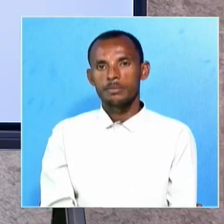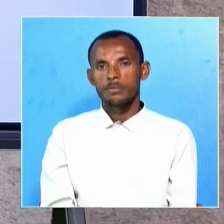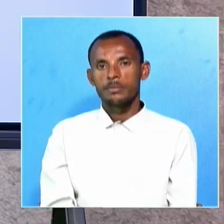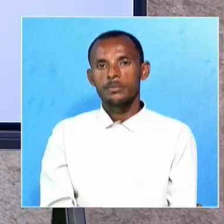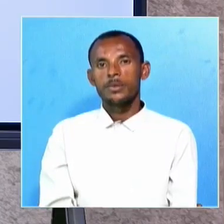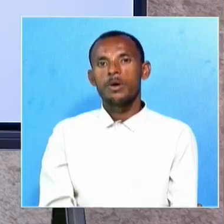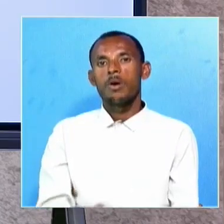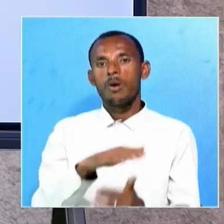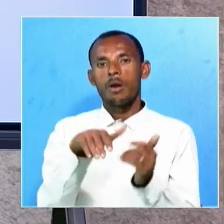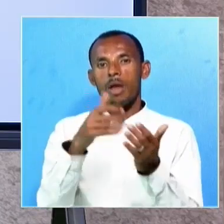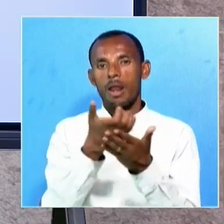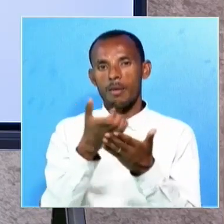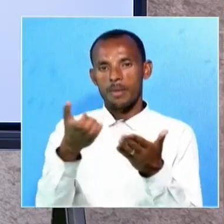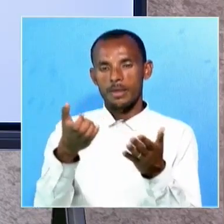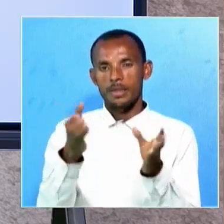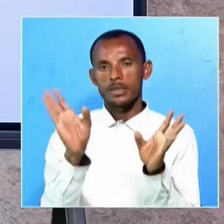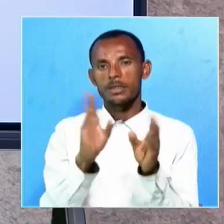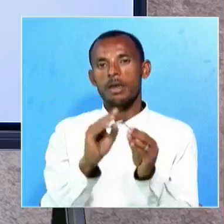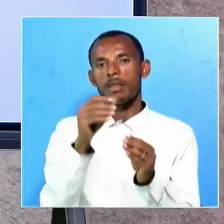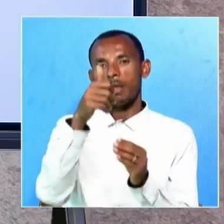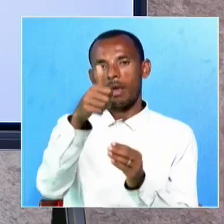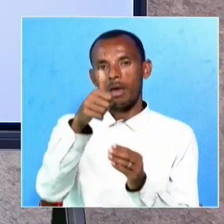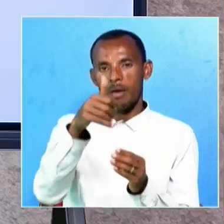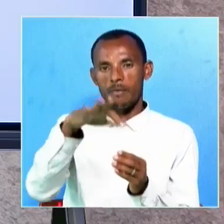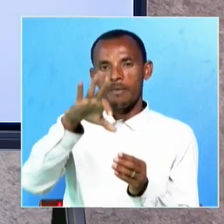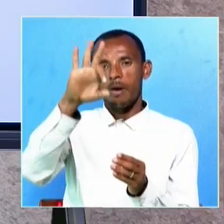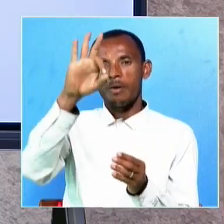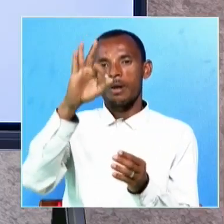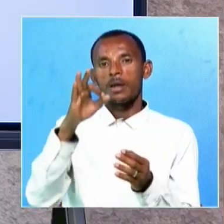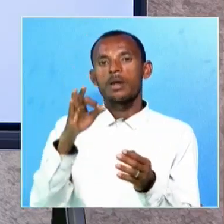set A are